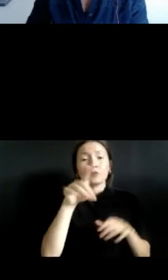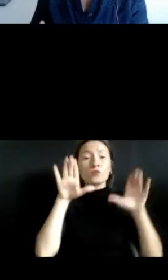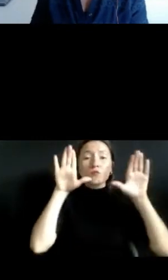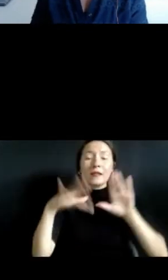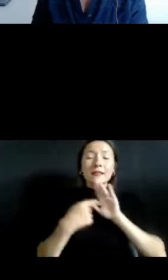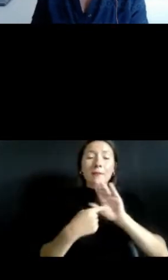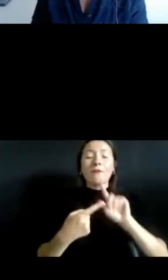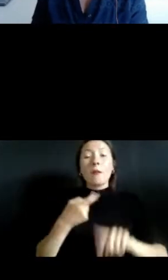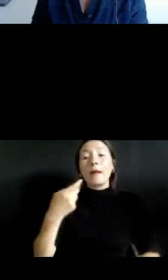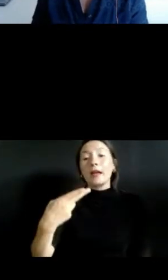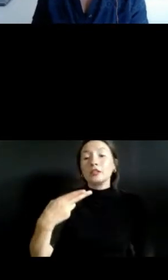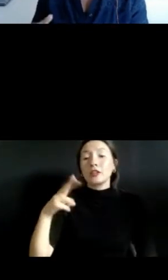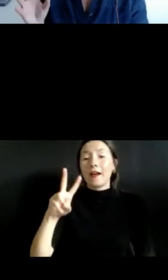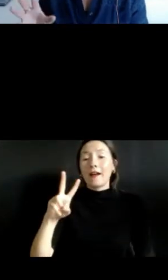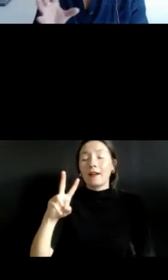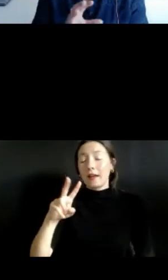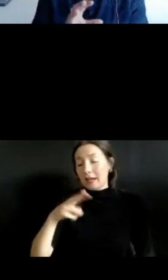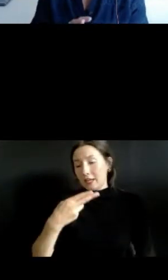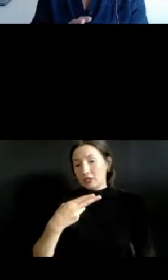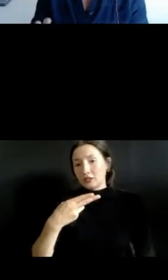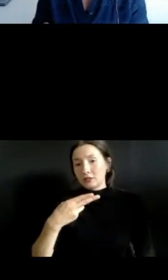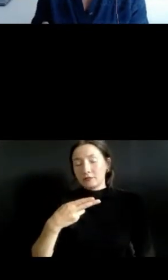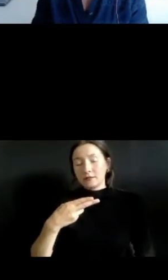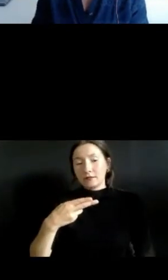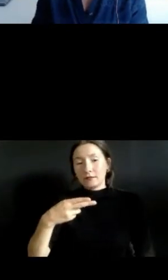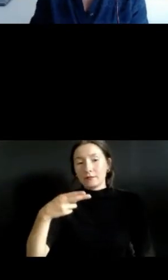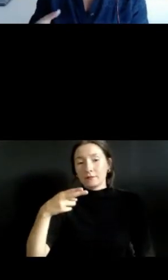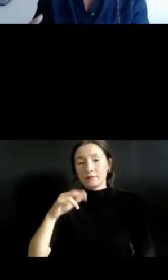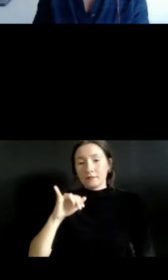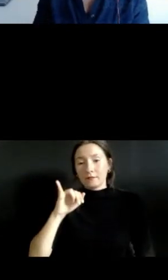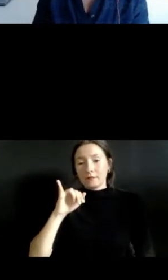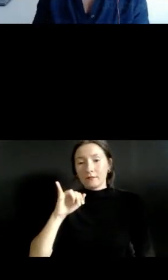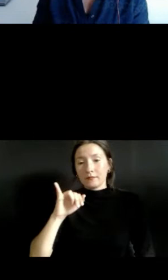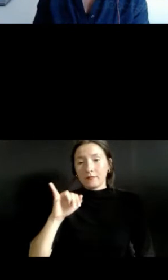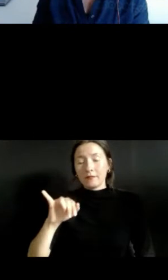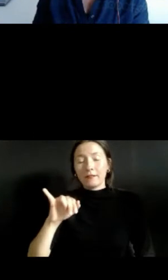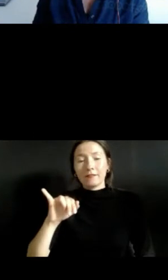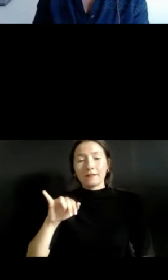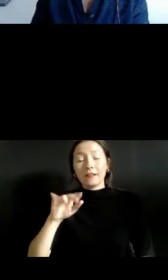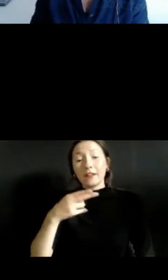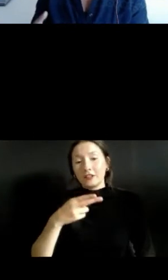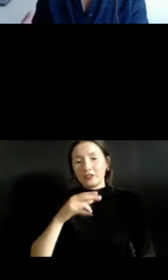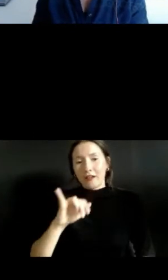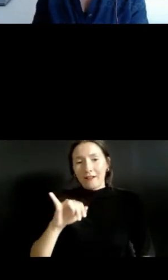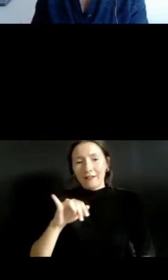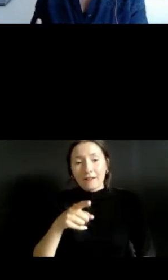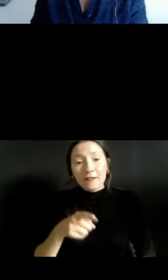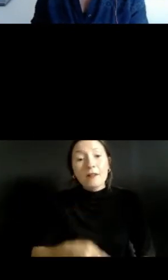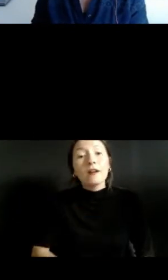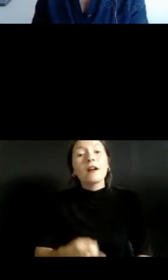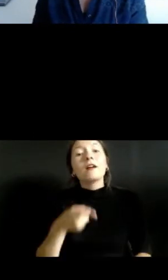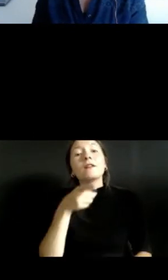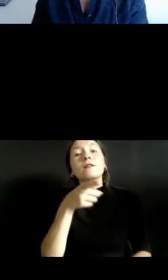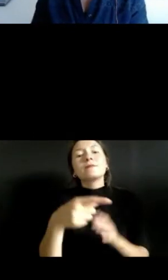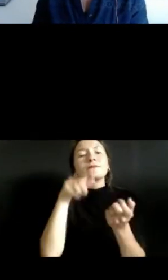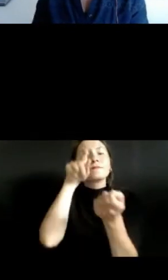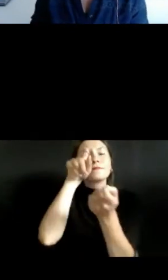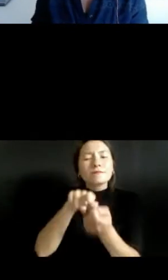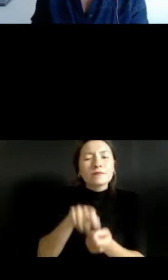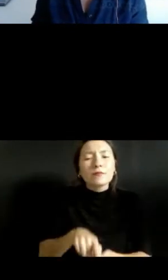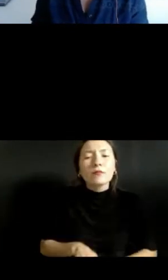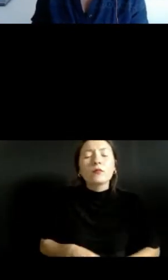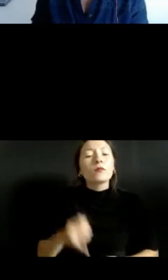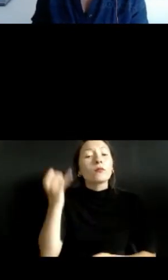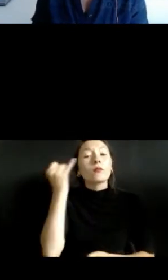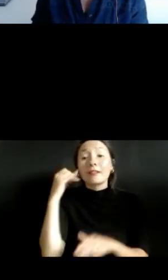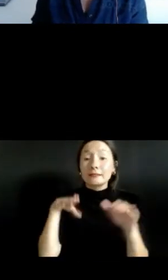really handy place on all its content types, and it details whether they're accessible or not. Other tools